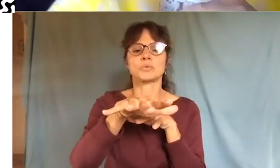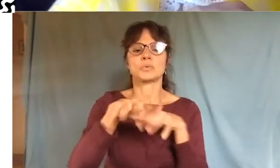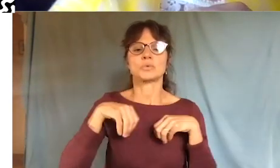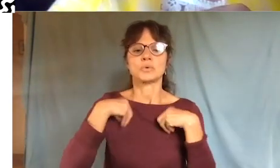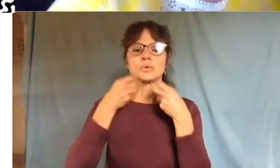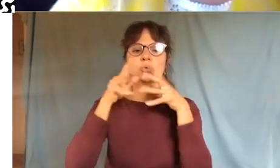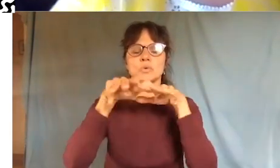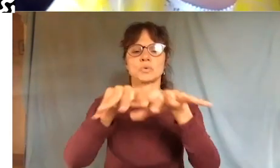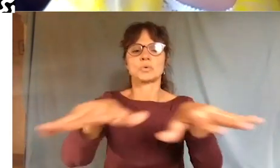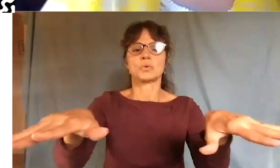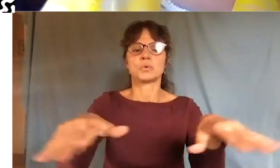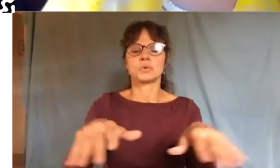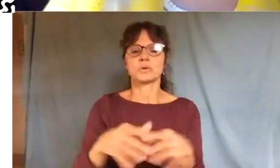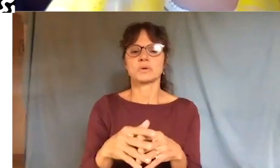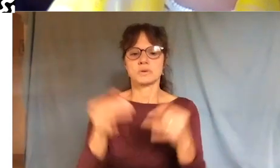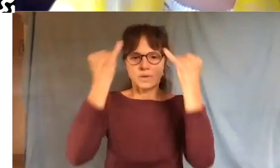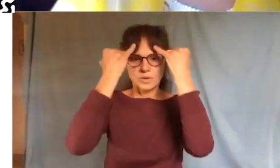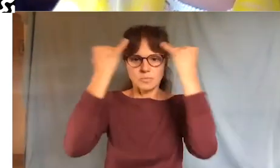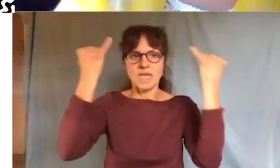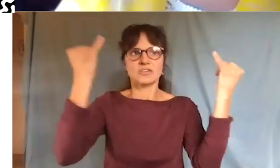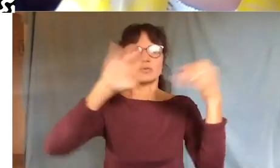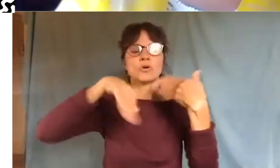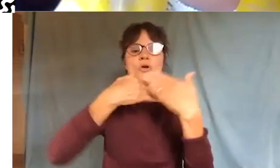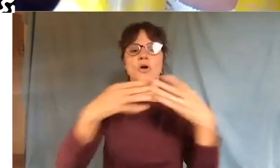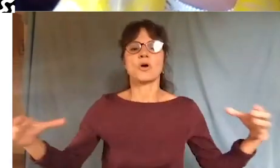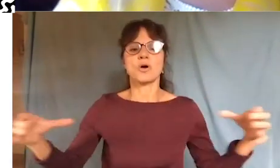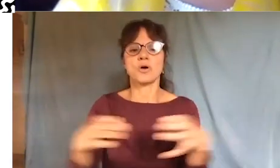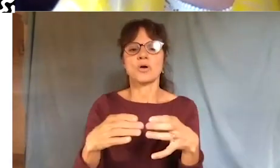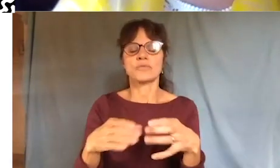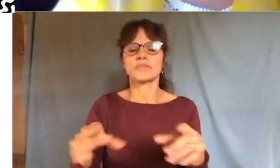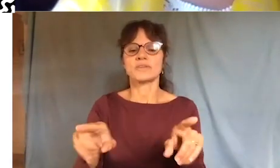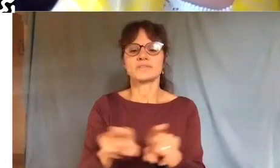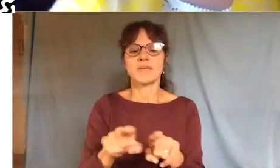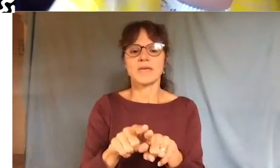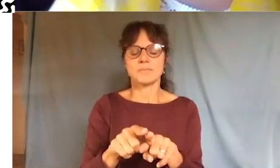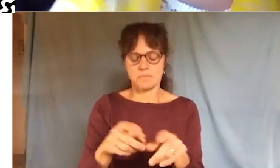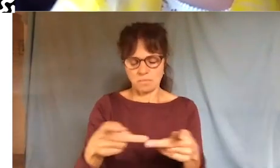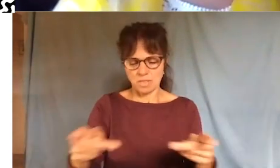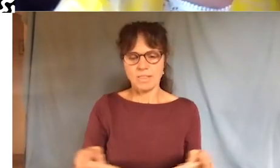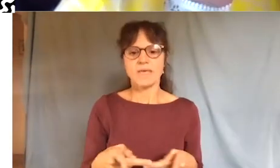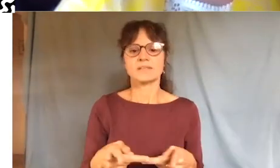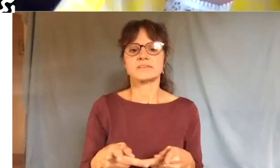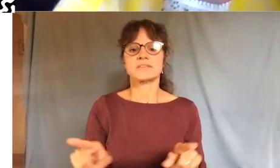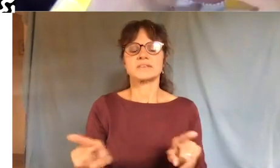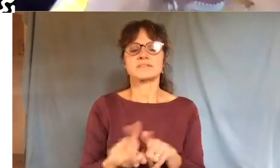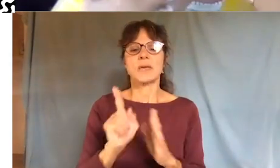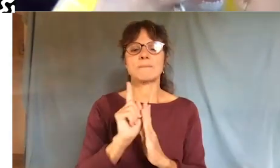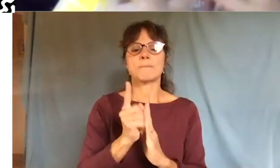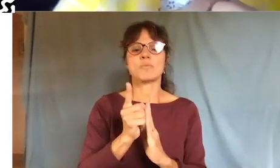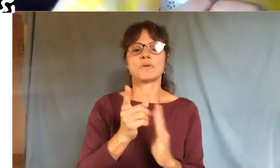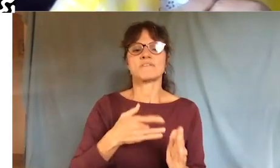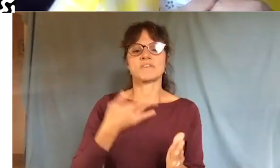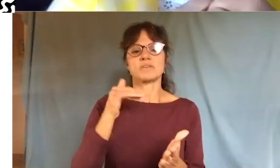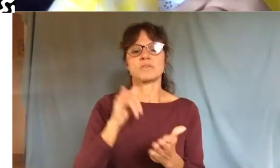Now imagine if we were all together in the same place, the same physical location, doing that in the same moment. Feel